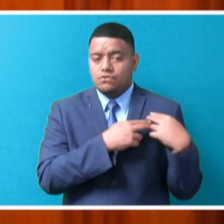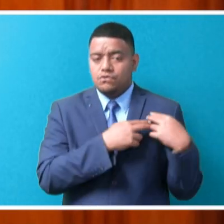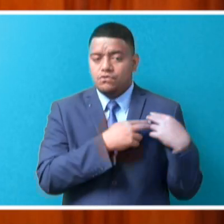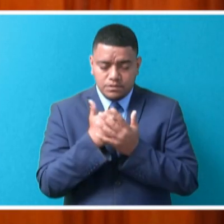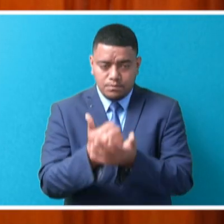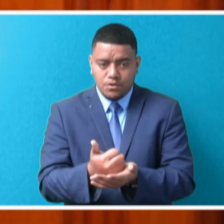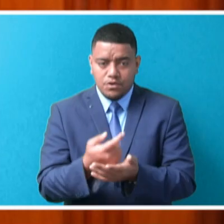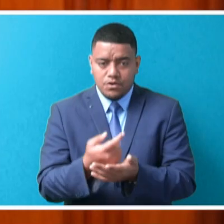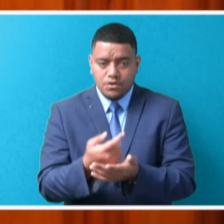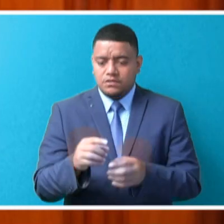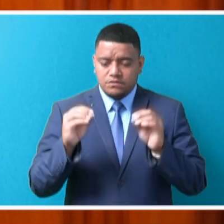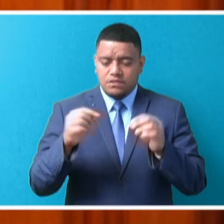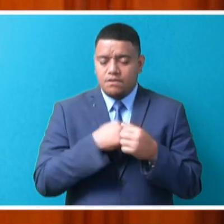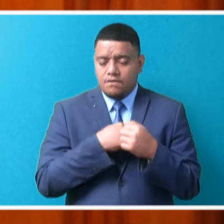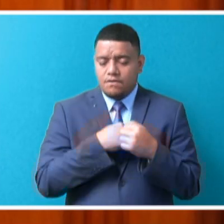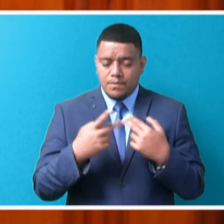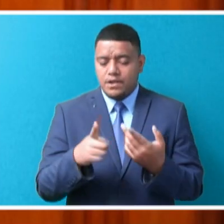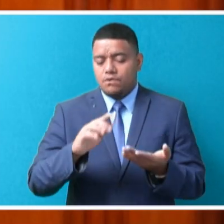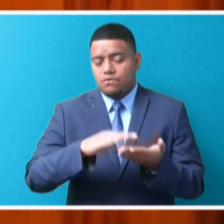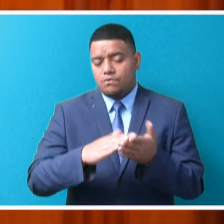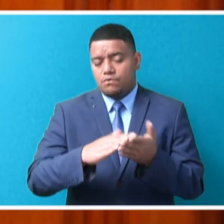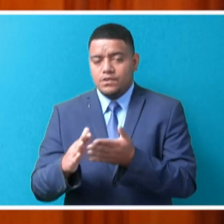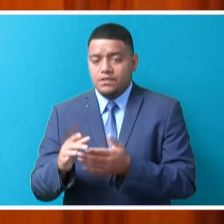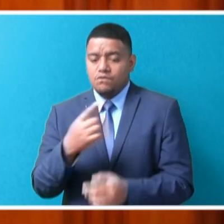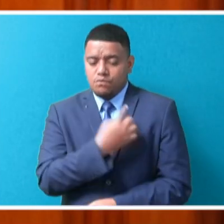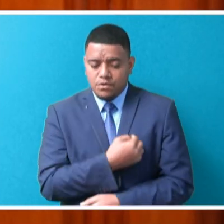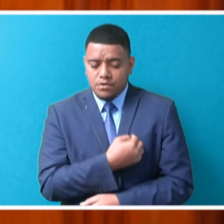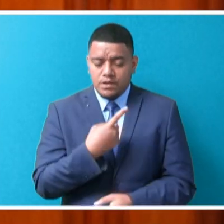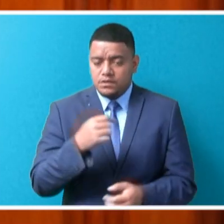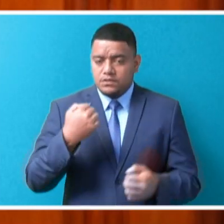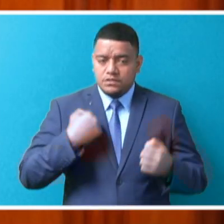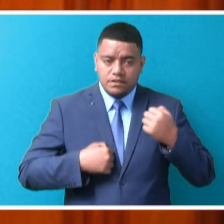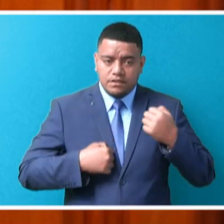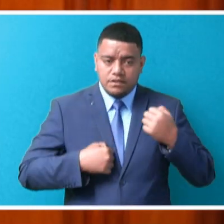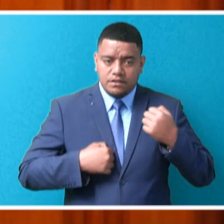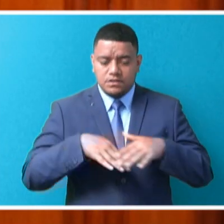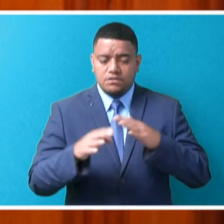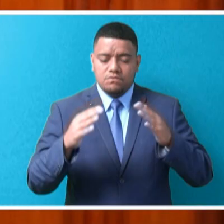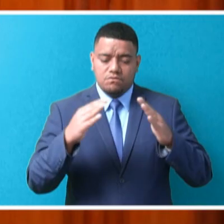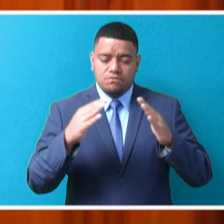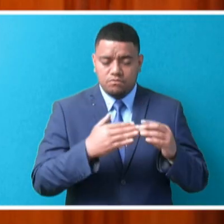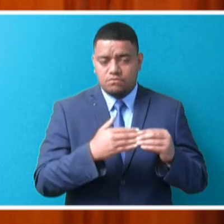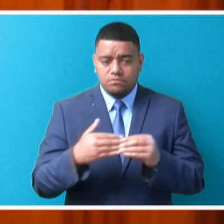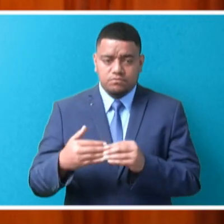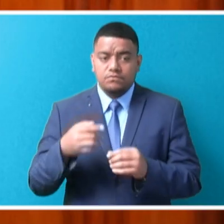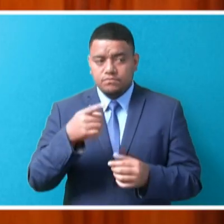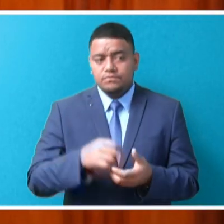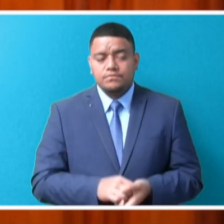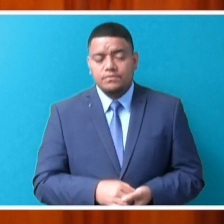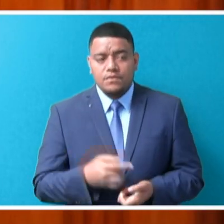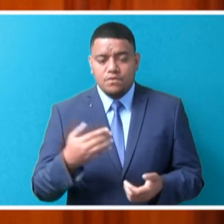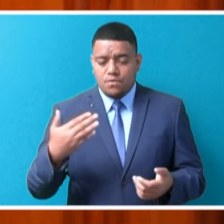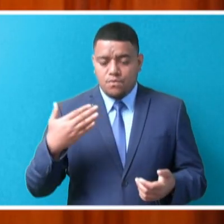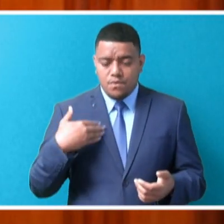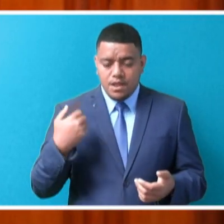nurturing our families and communities. Your commitment, sacrifices, and leadership within the home and society contribute greatly to the well-being